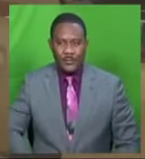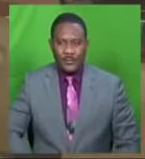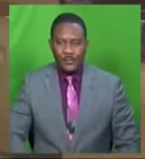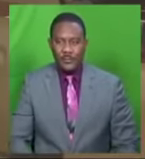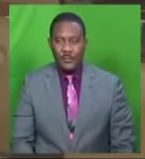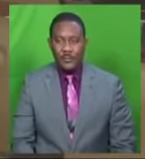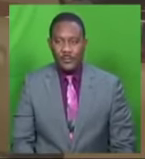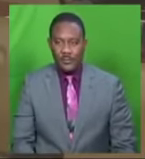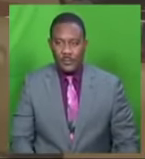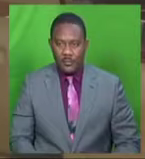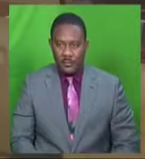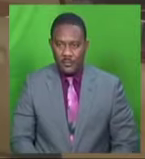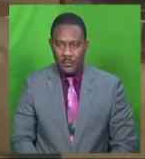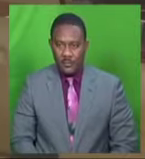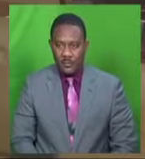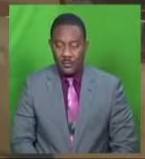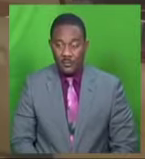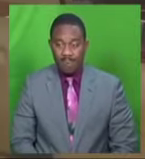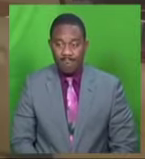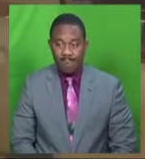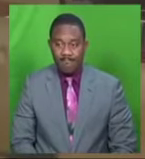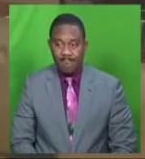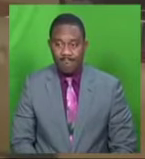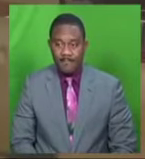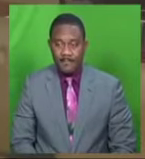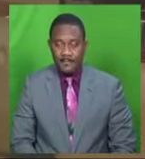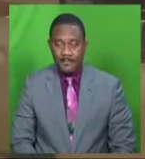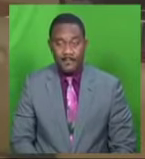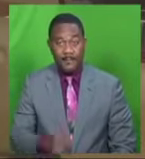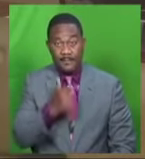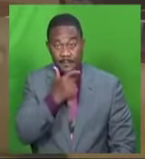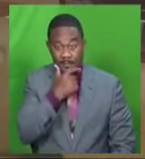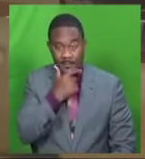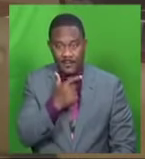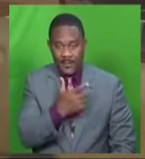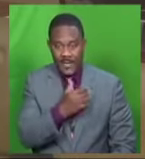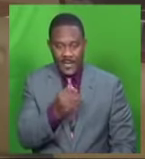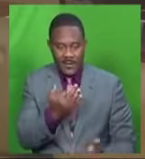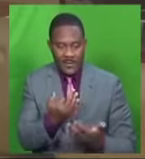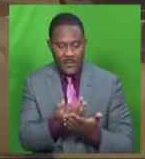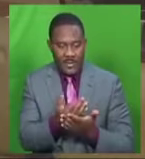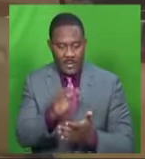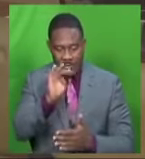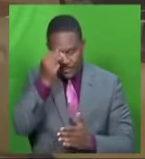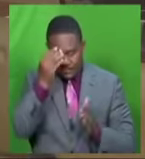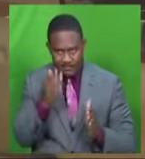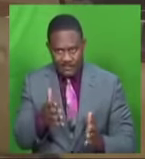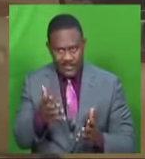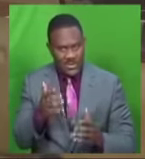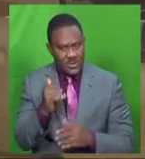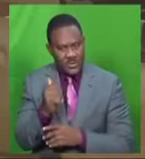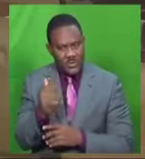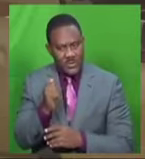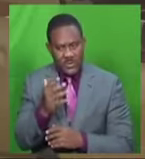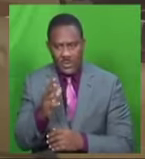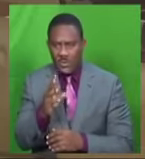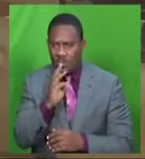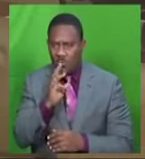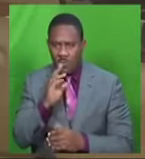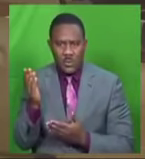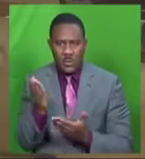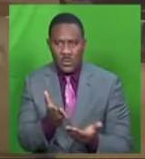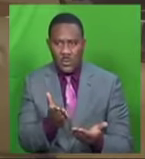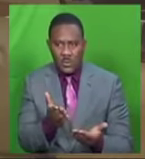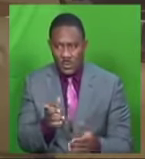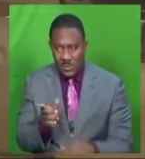Akufo-Addo and the Minister for Finance have deliberately refused to give Ghanaians water as directed by the